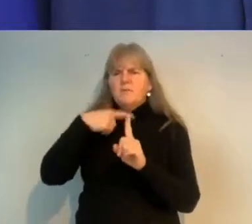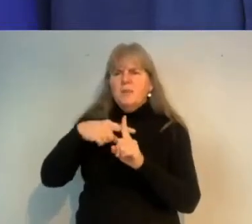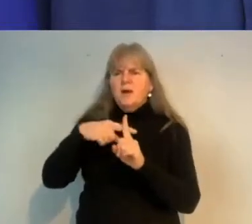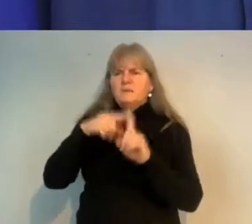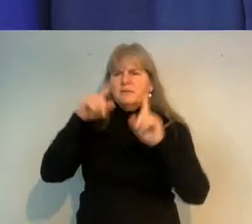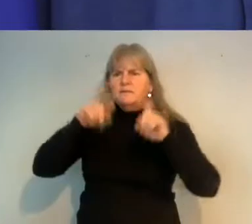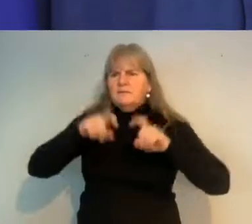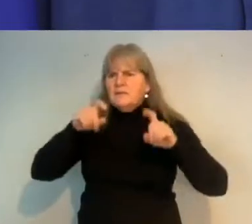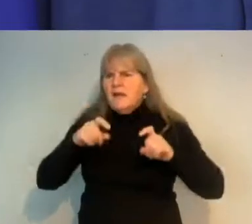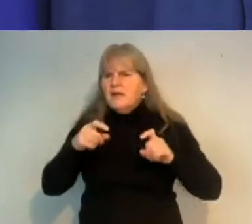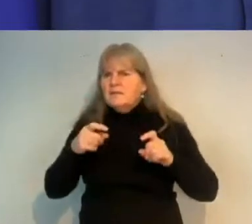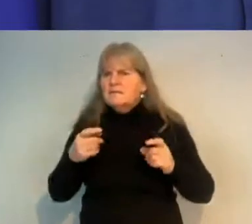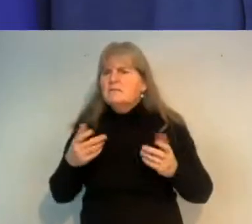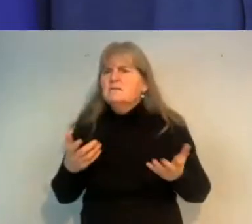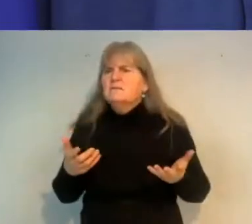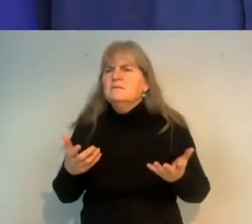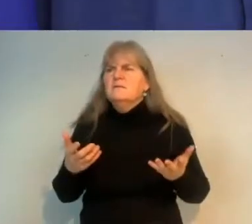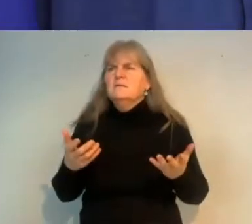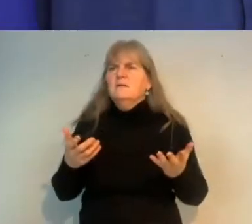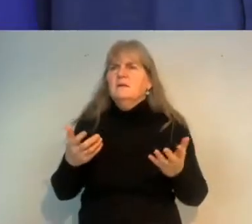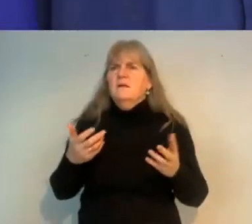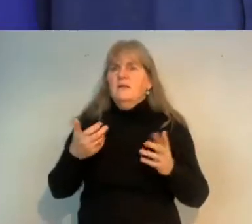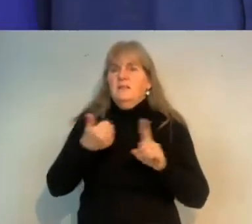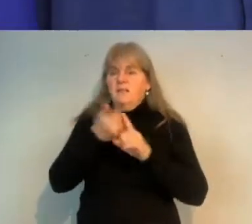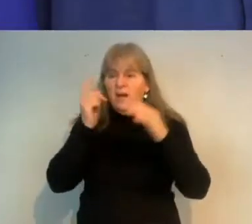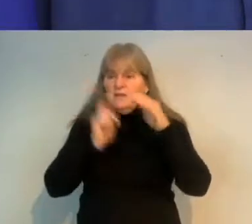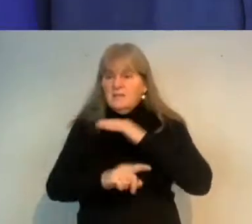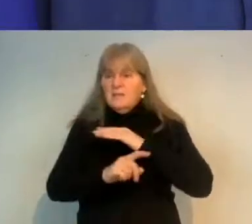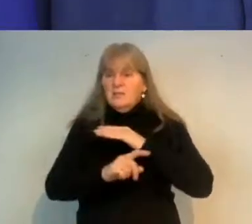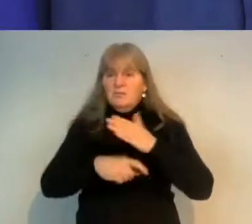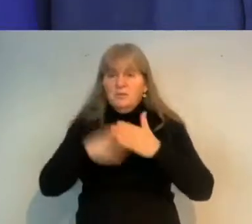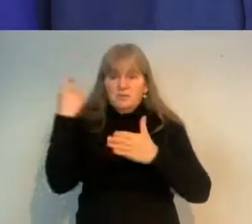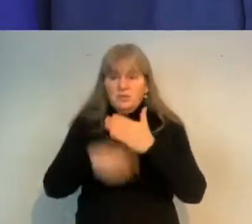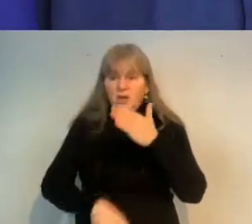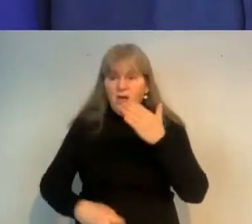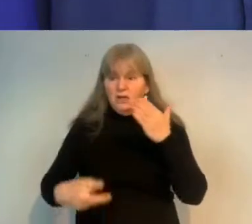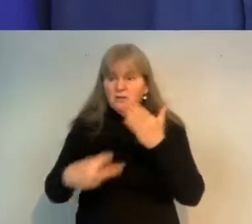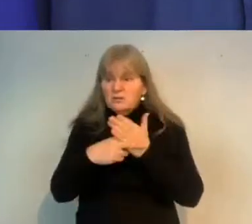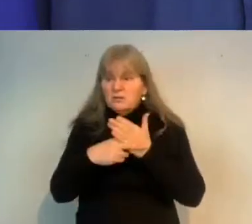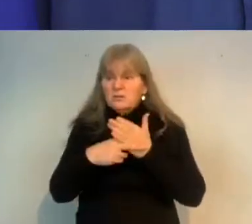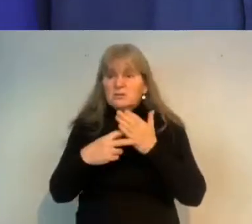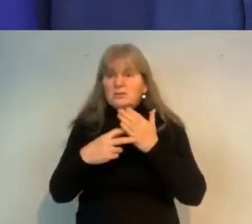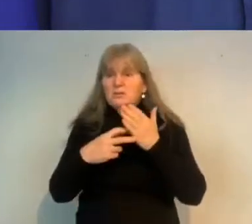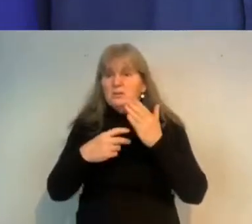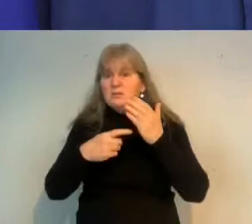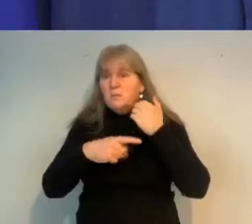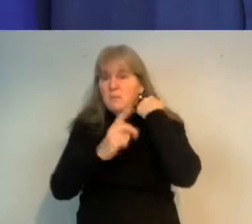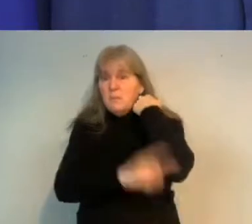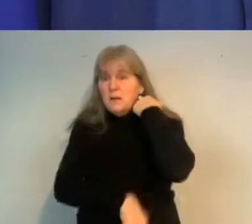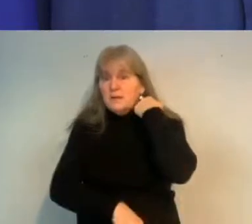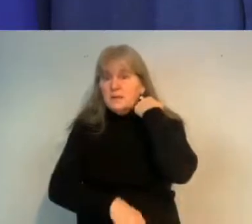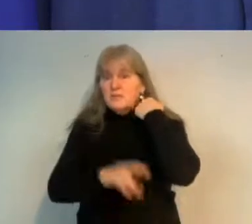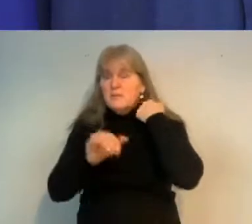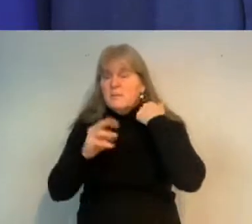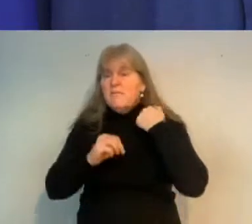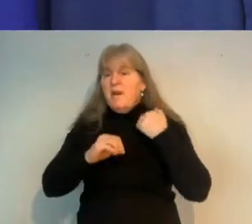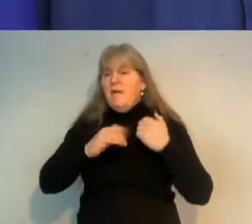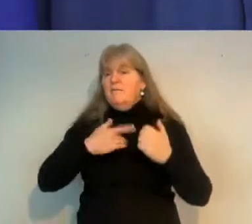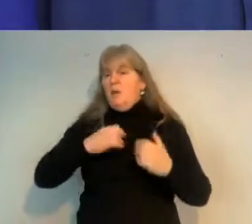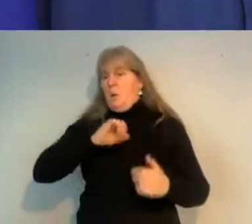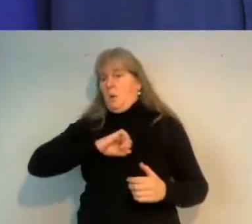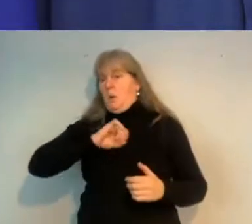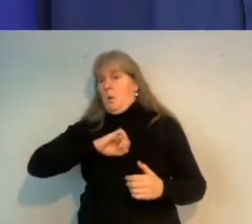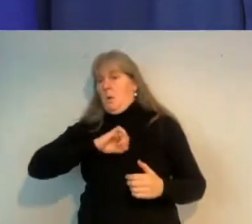is isolation still enforceable under CIMA if you have, cold symptoms, for example, and are going outside